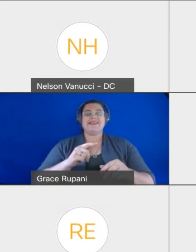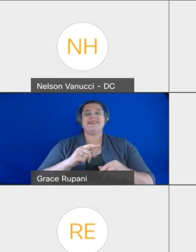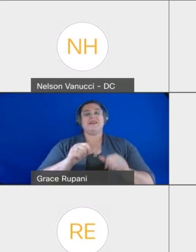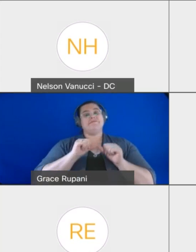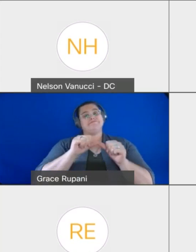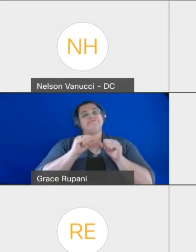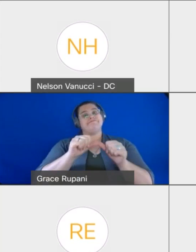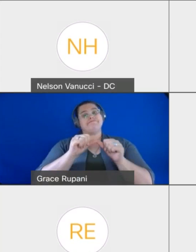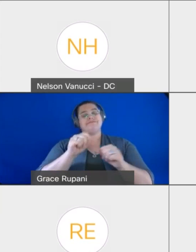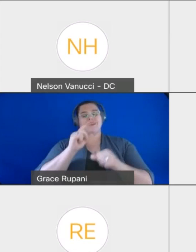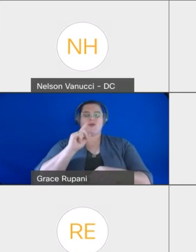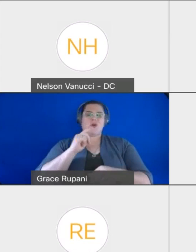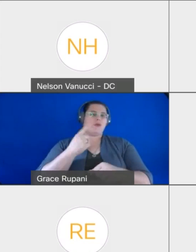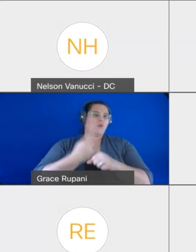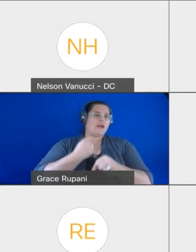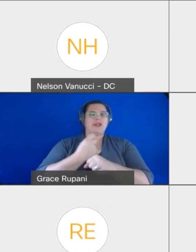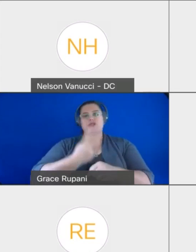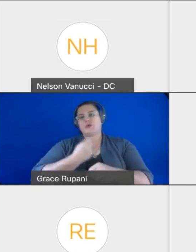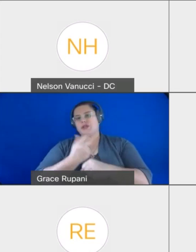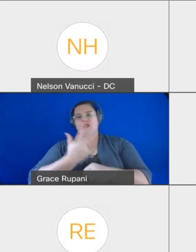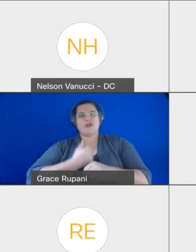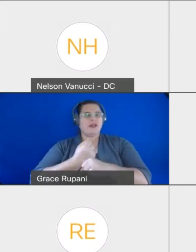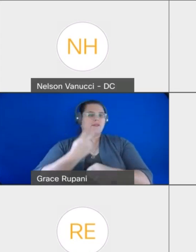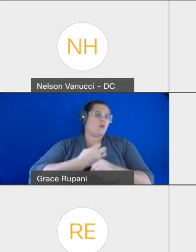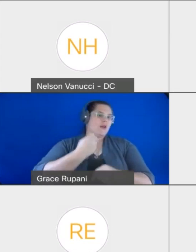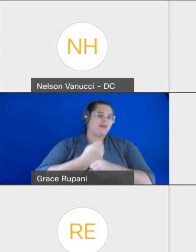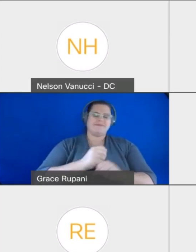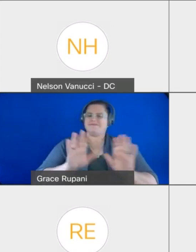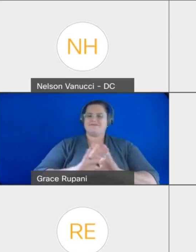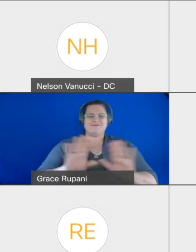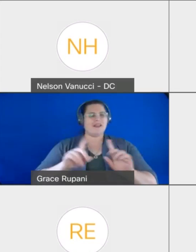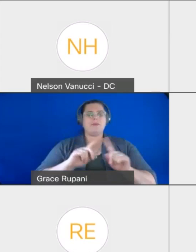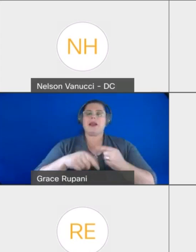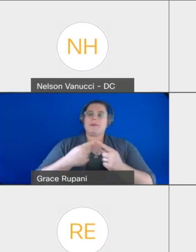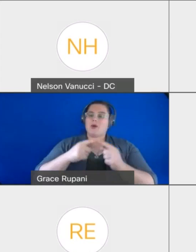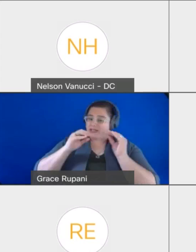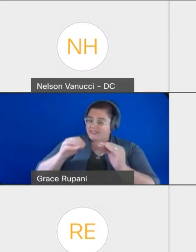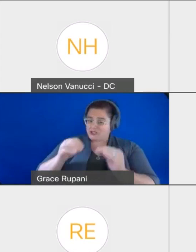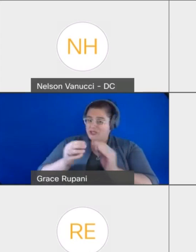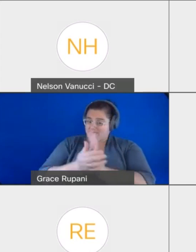is teaching people specific skills so that they can begin working.